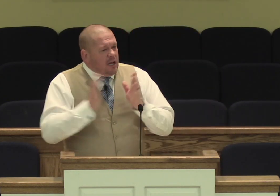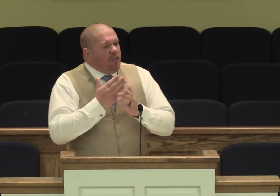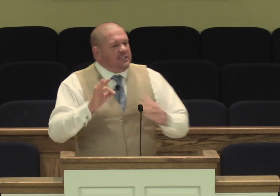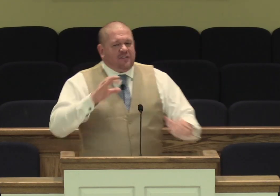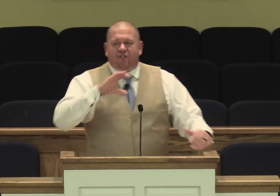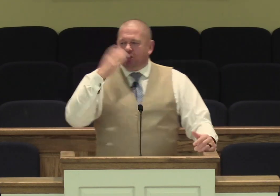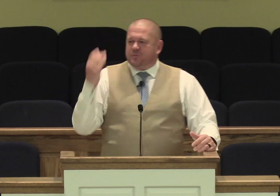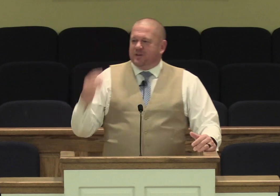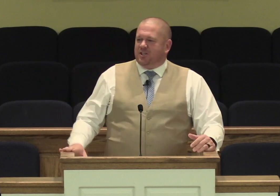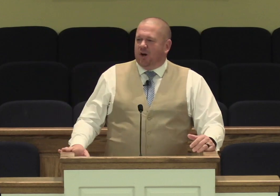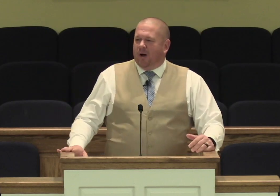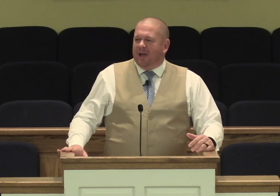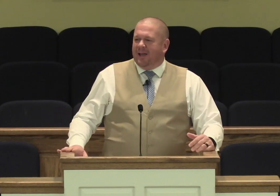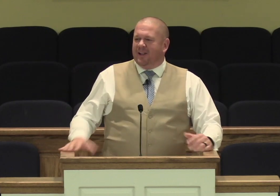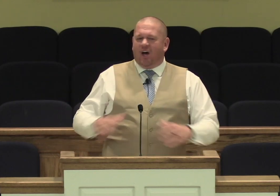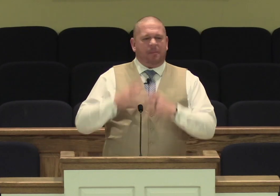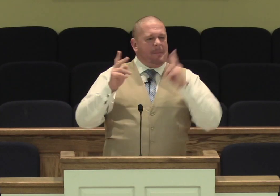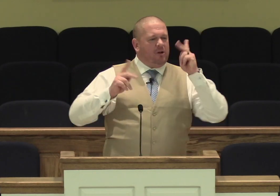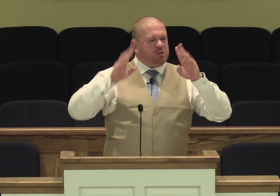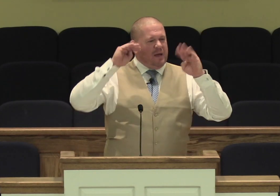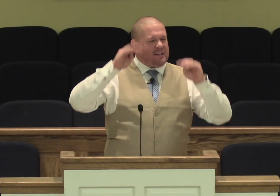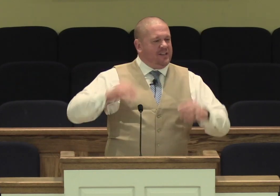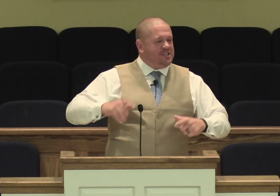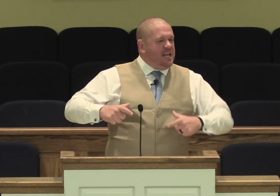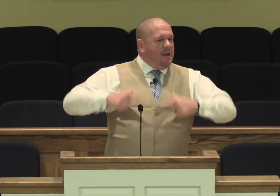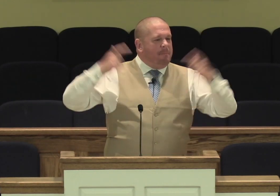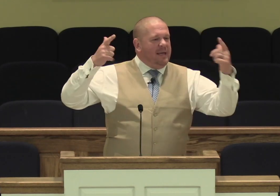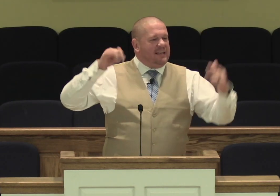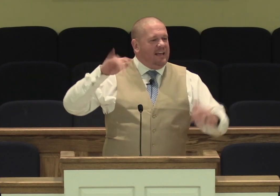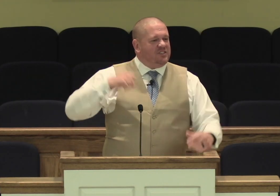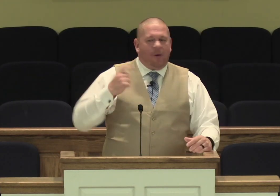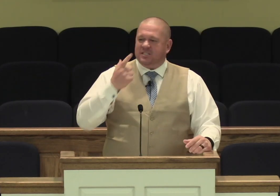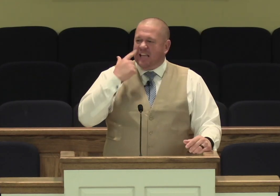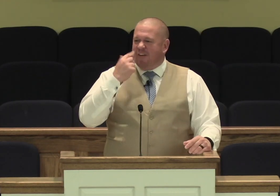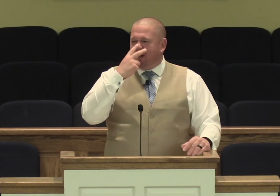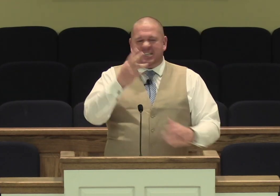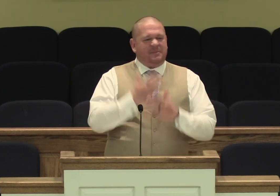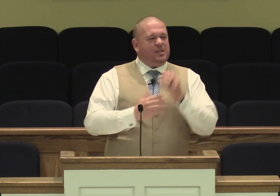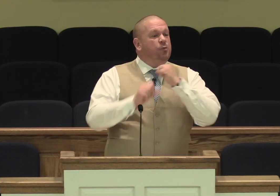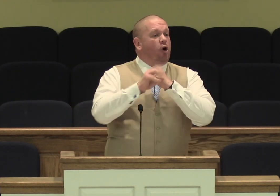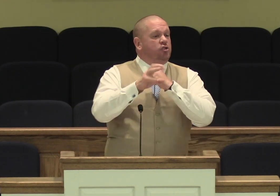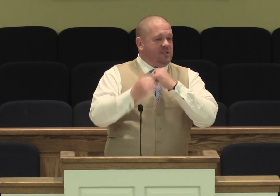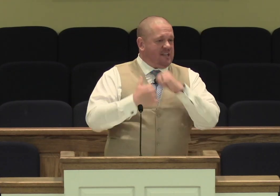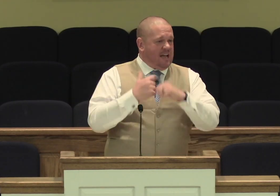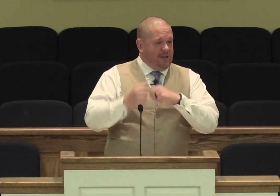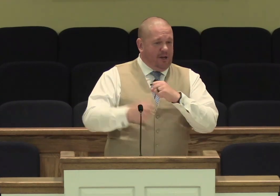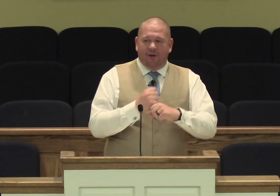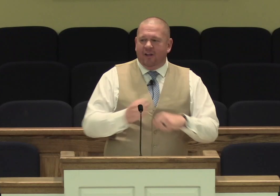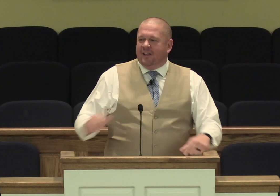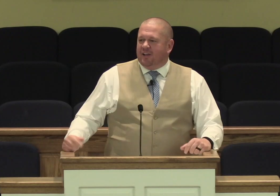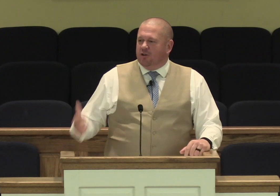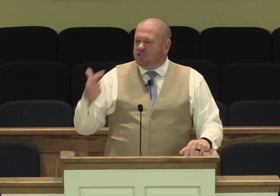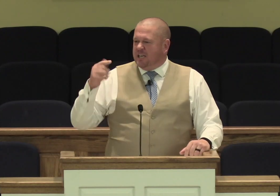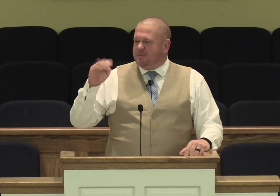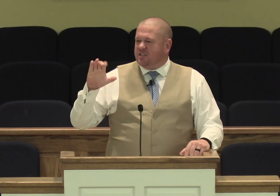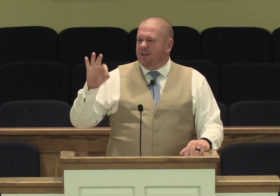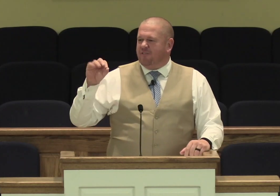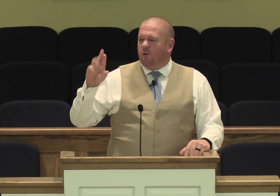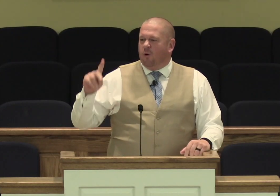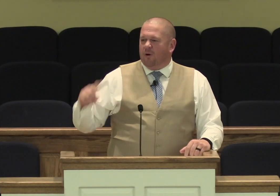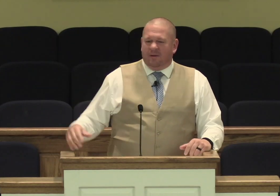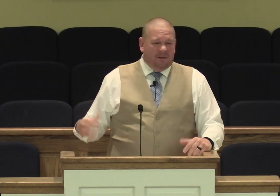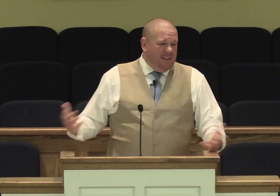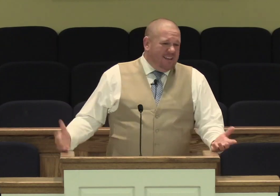about the little things of Christmas. You know, a lot of people are expecting these big gifts. I always laugh when I see some of these commercials this time of the year. You know, GMC